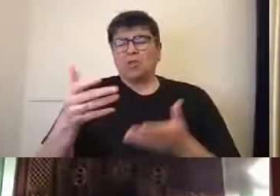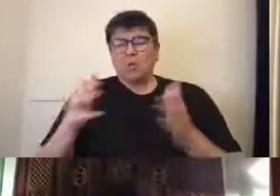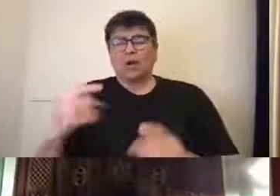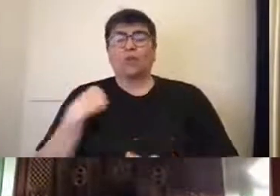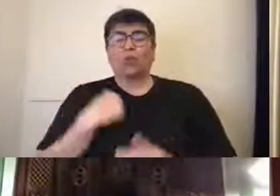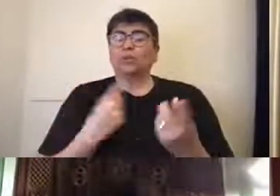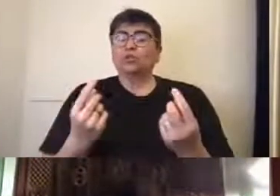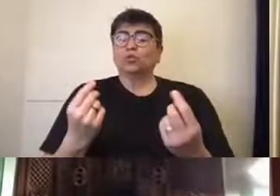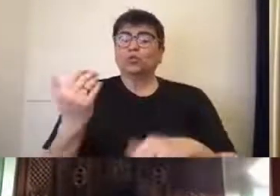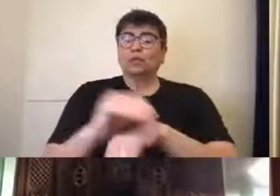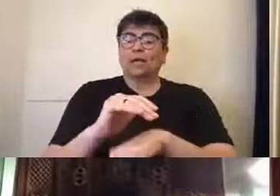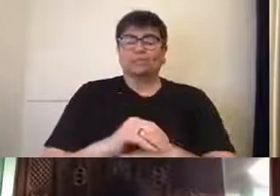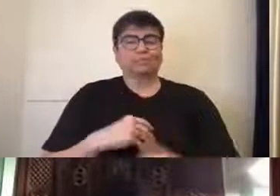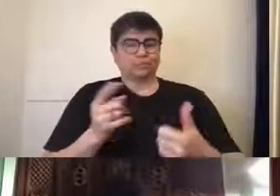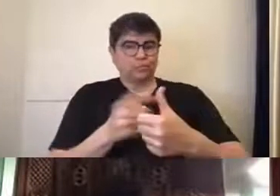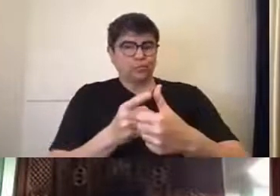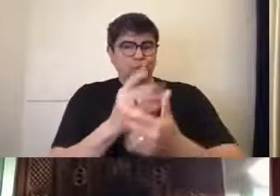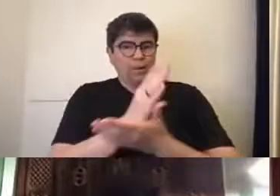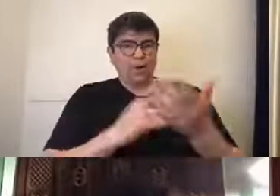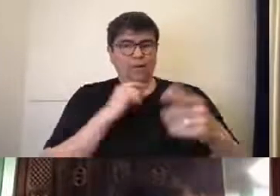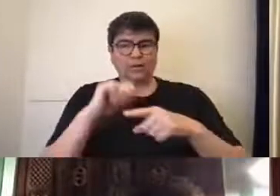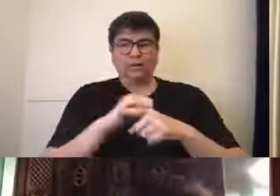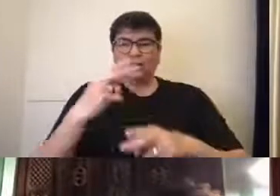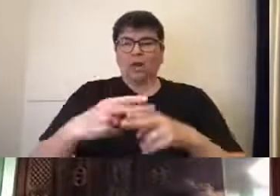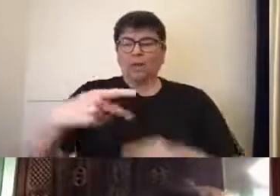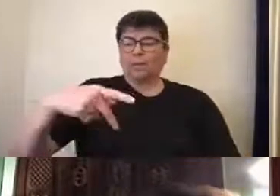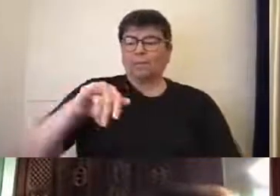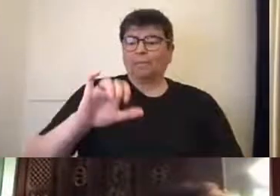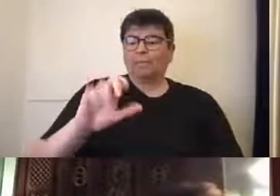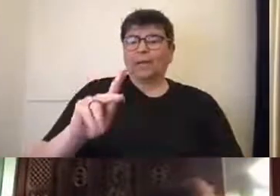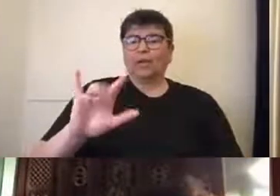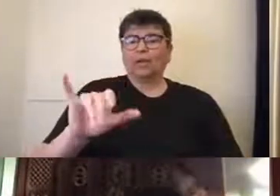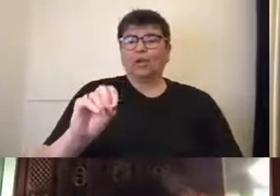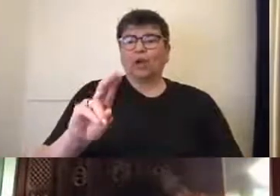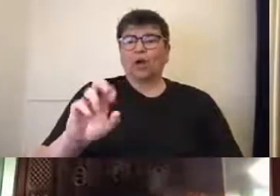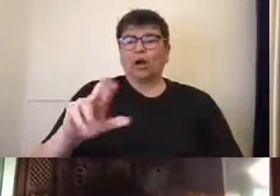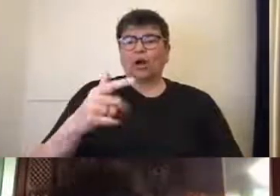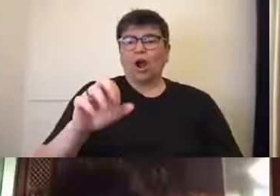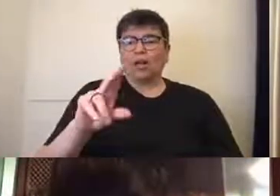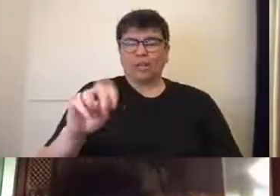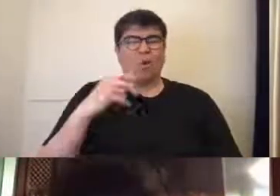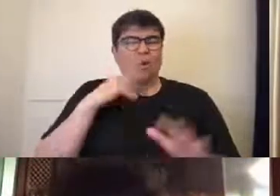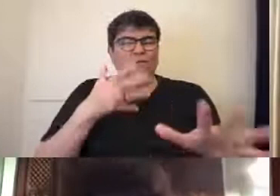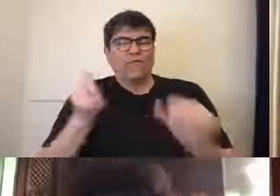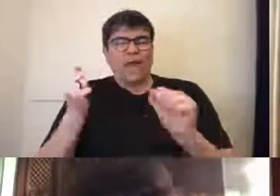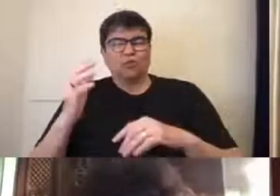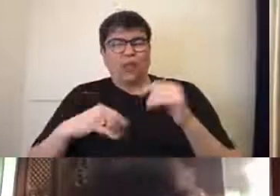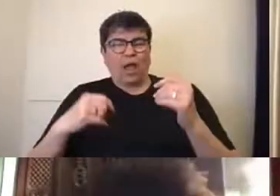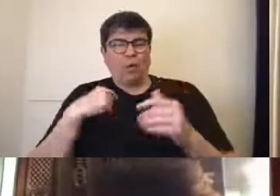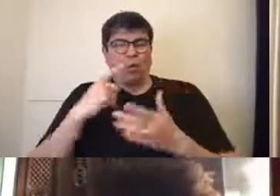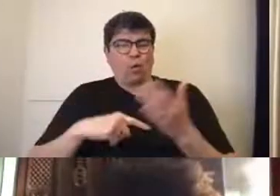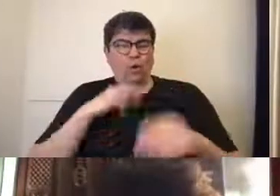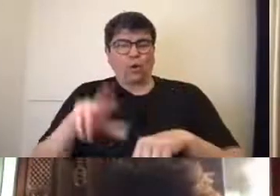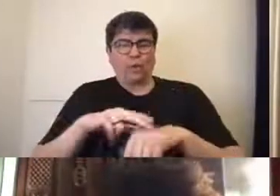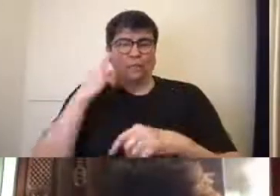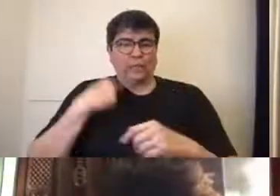tonight is this first part of this exercise called Pick Your Garden. And we're going to go through it a little faster than we might normally go through it because we